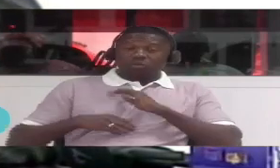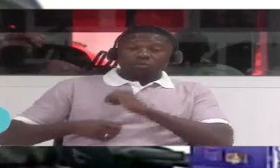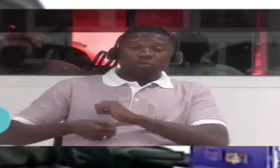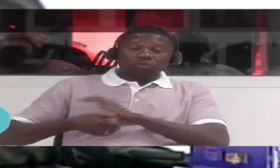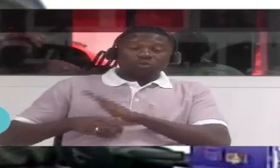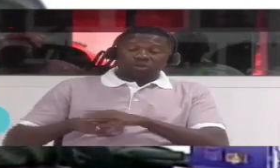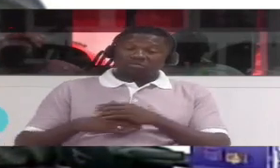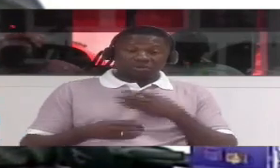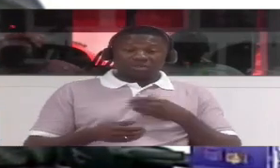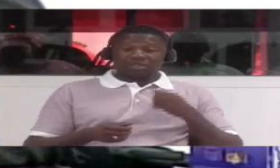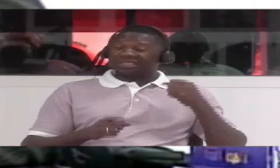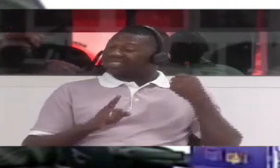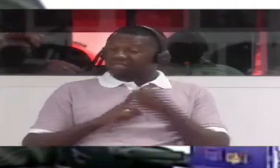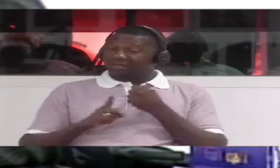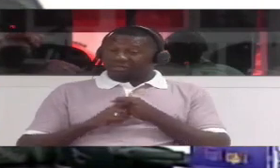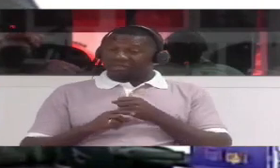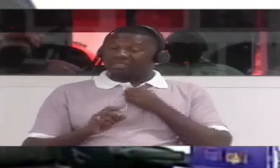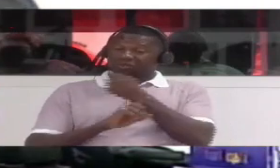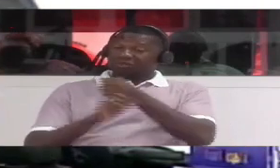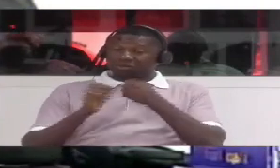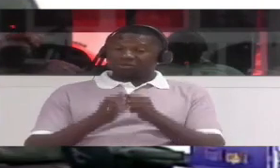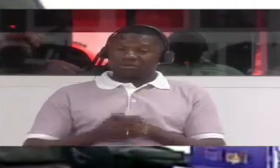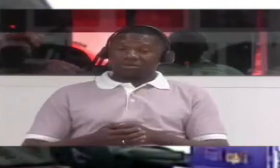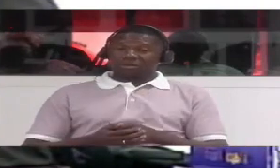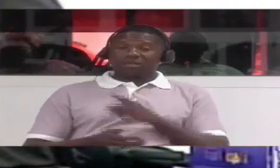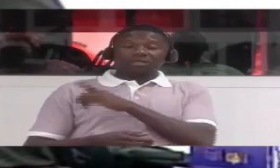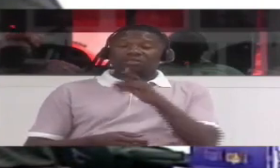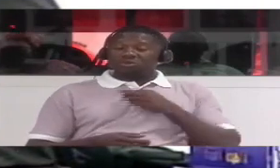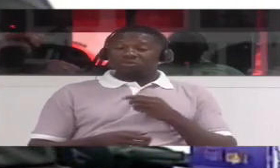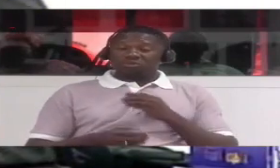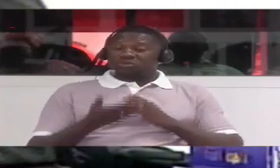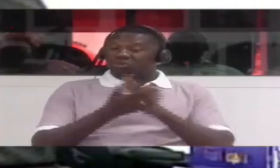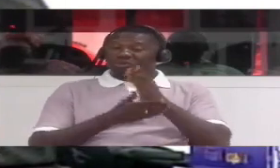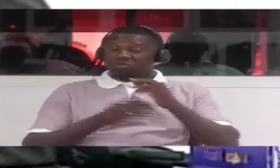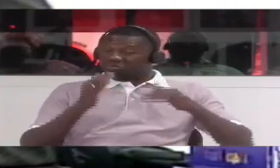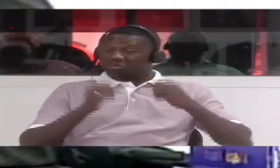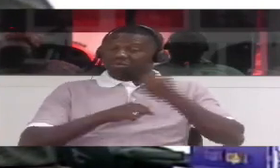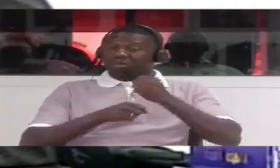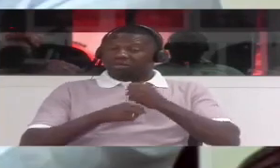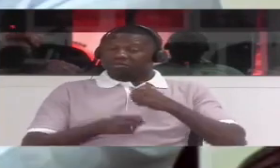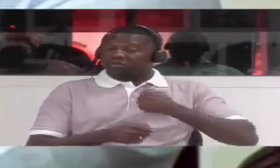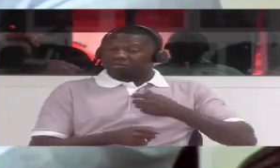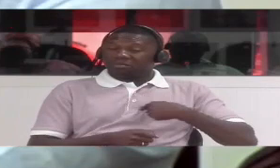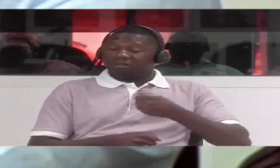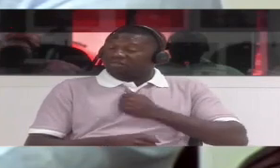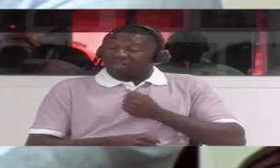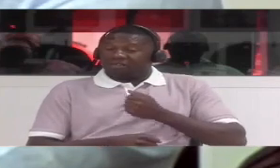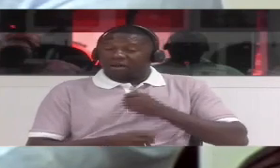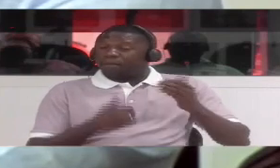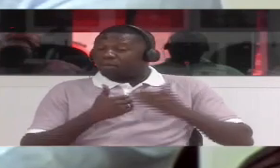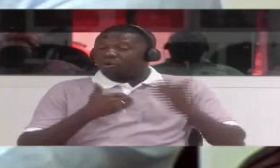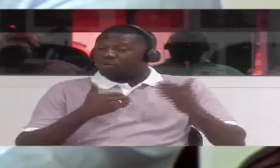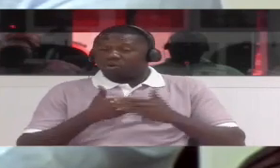an even worse situation. It just continued to heighten my fears to the kind of situation I was at the time. Meaning he too, Mr. Mboup, had